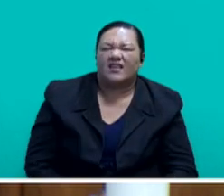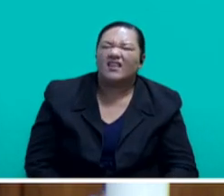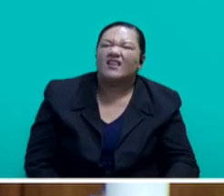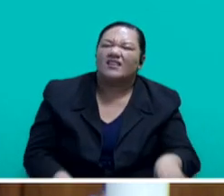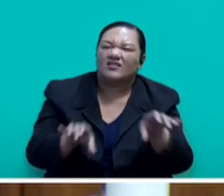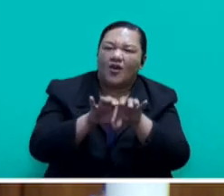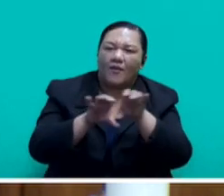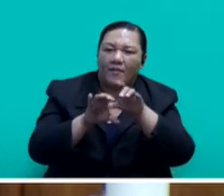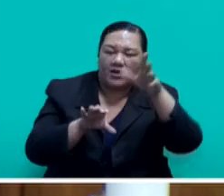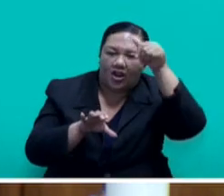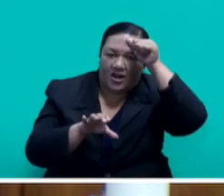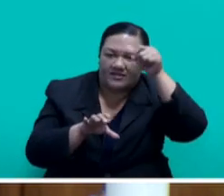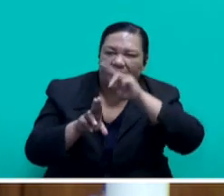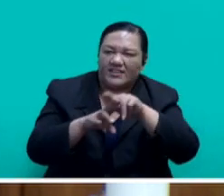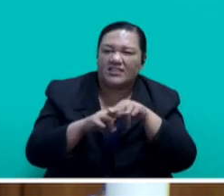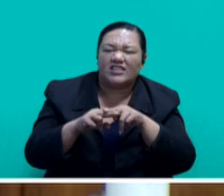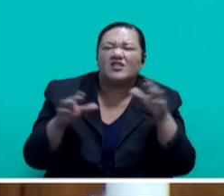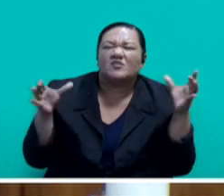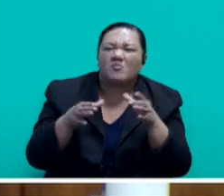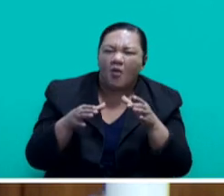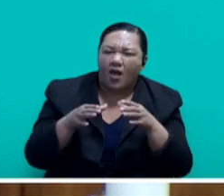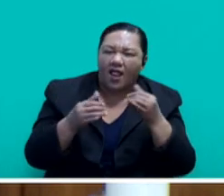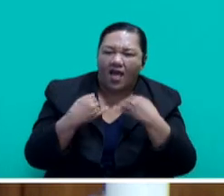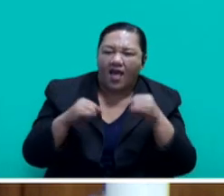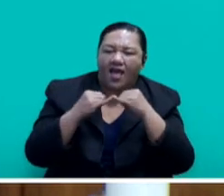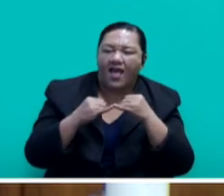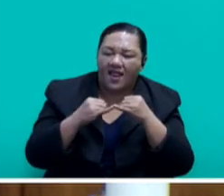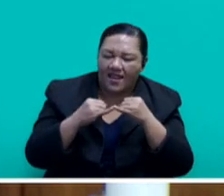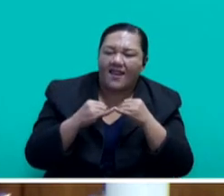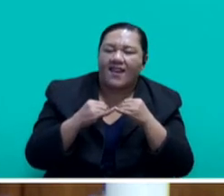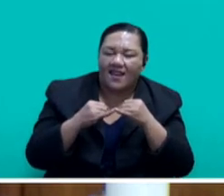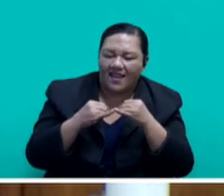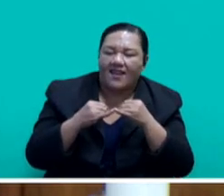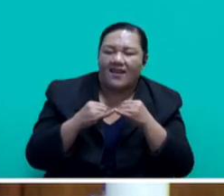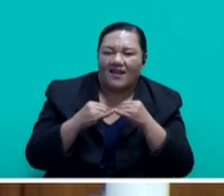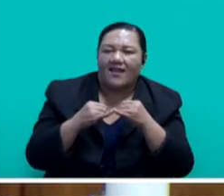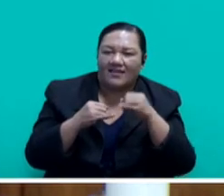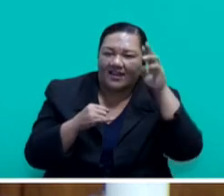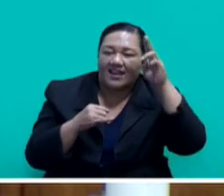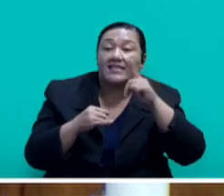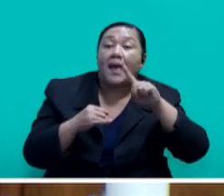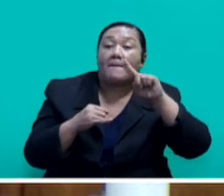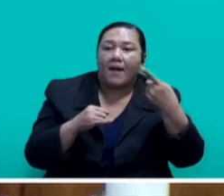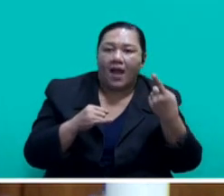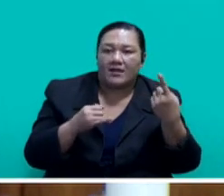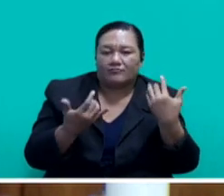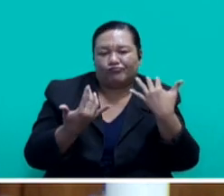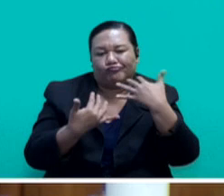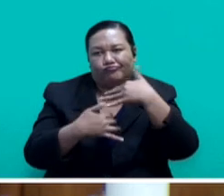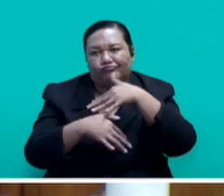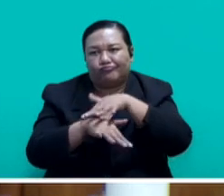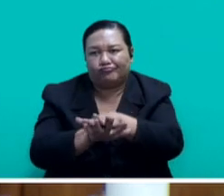that Fiji is a small island nation, but intertwined by global and geopolitical interventions and